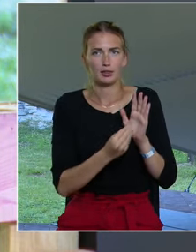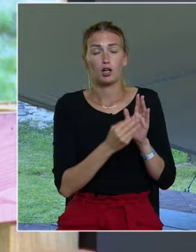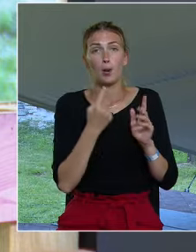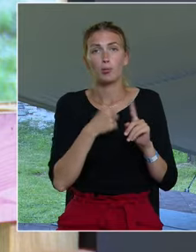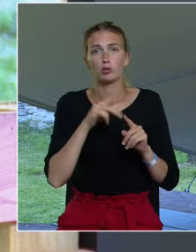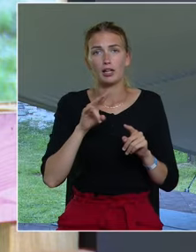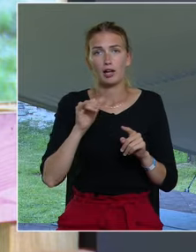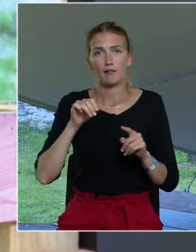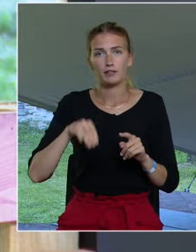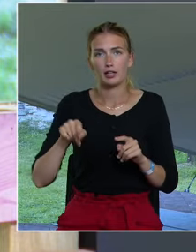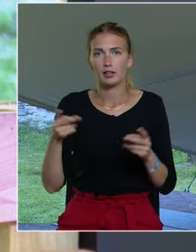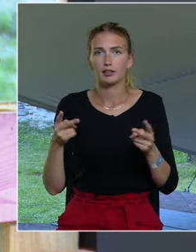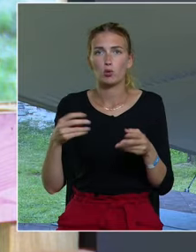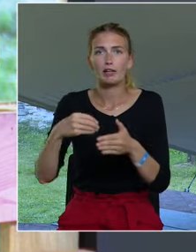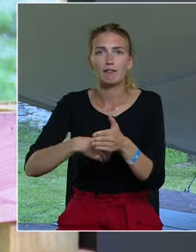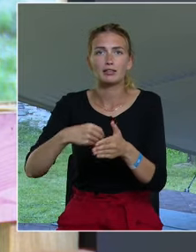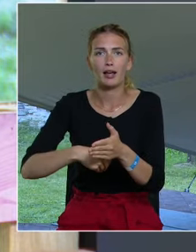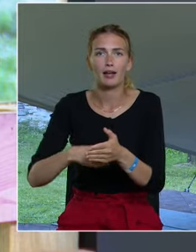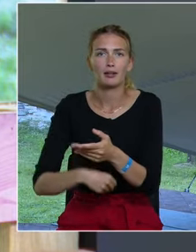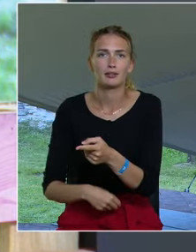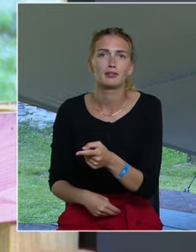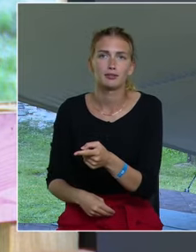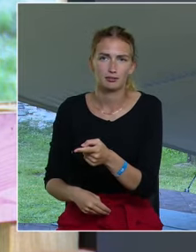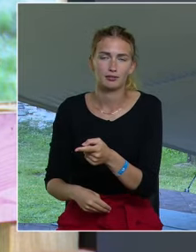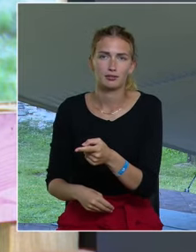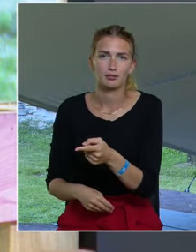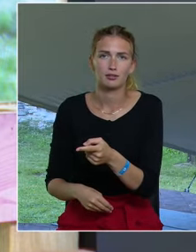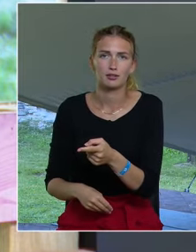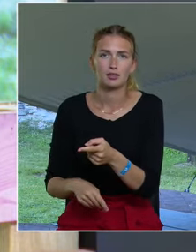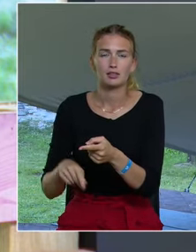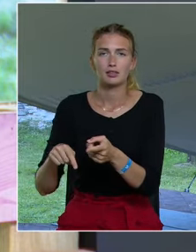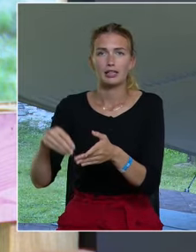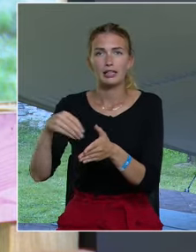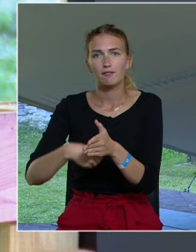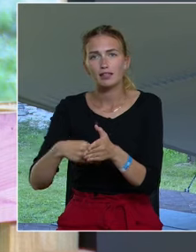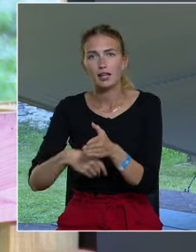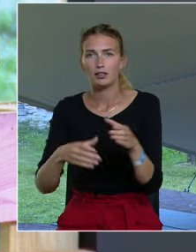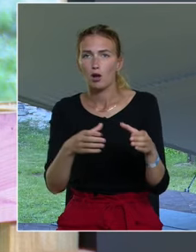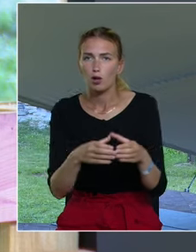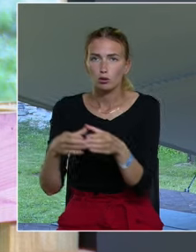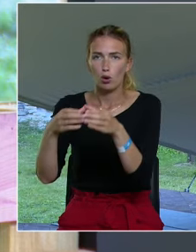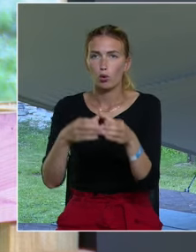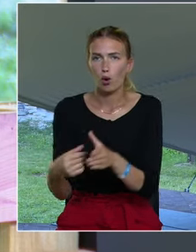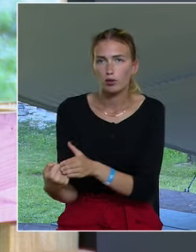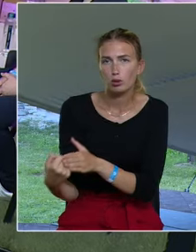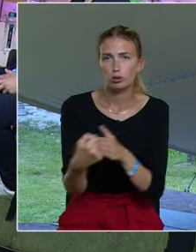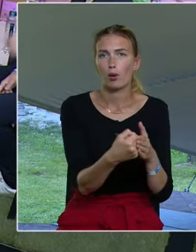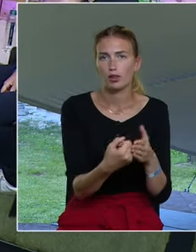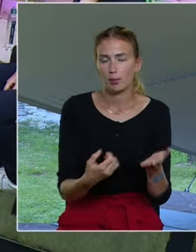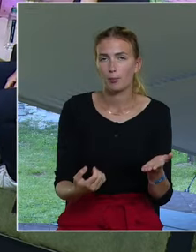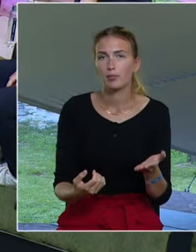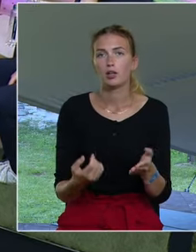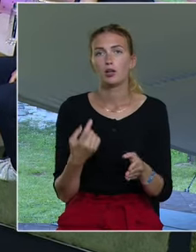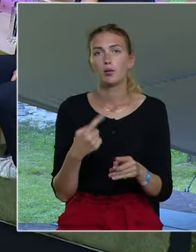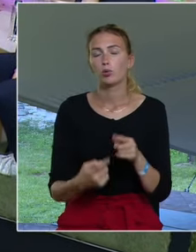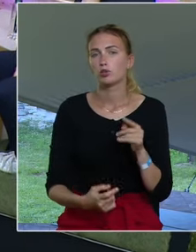also work simply as investments. Investments into that story world, into that community. And increasingly, the most